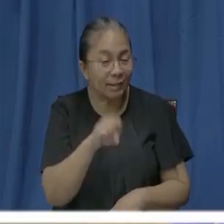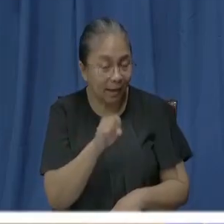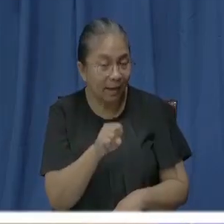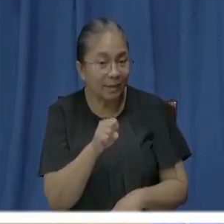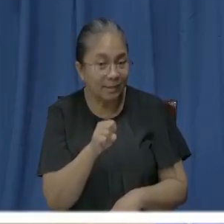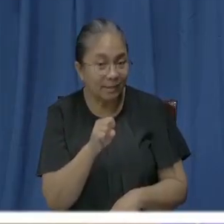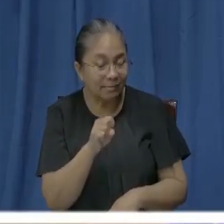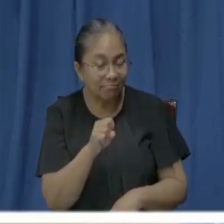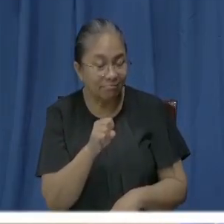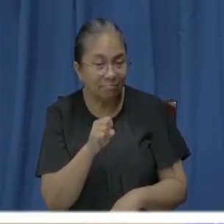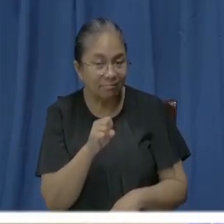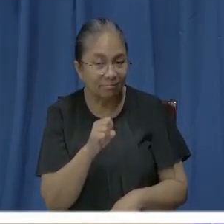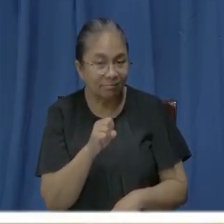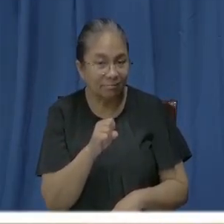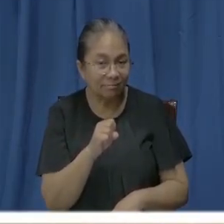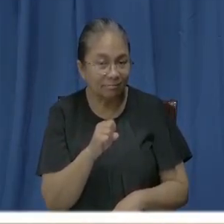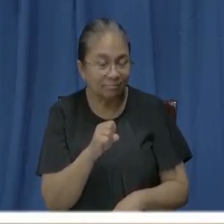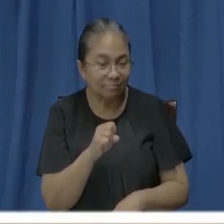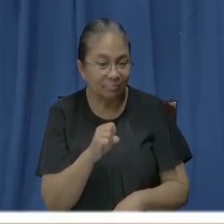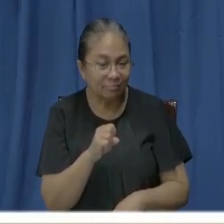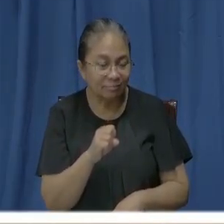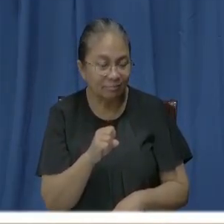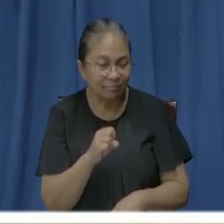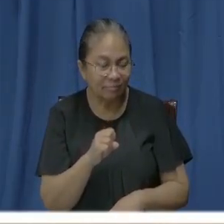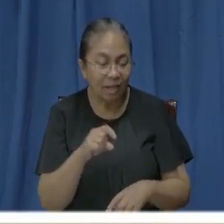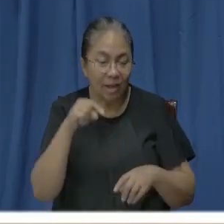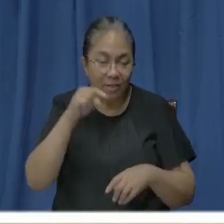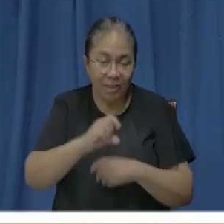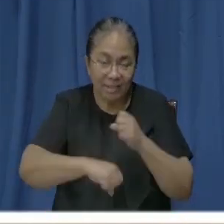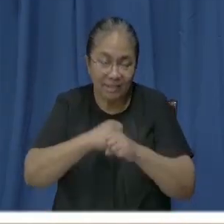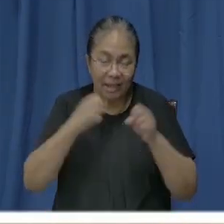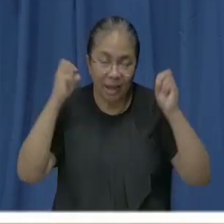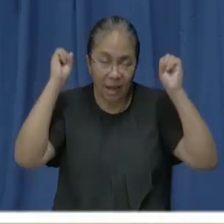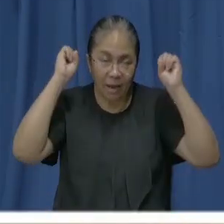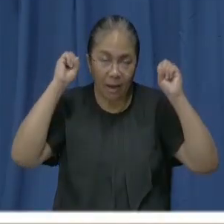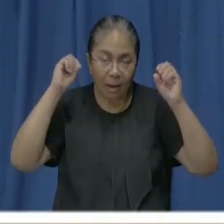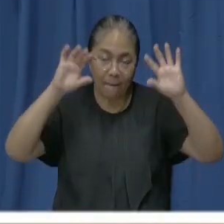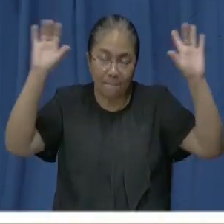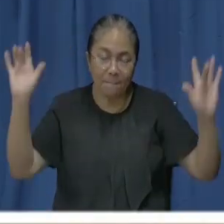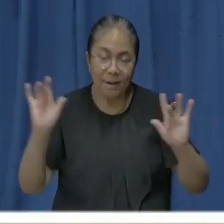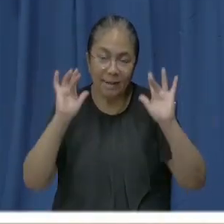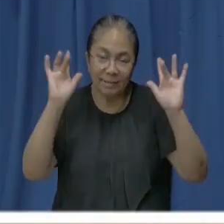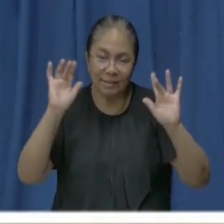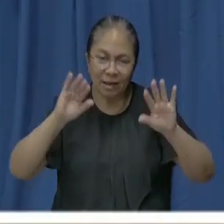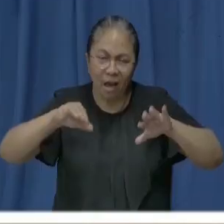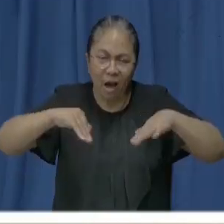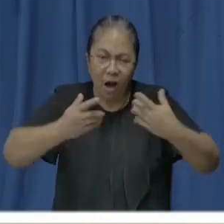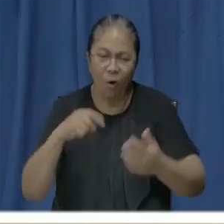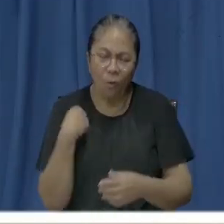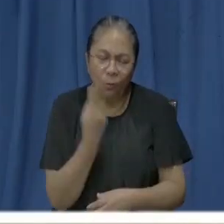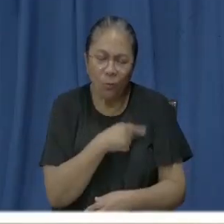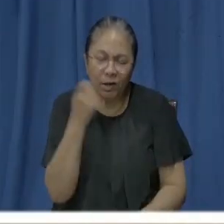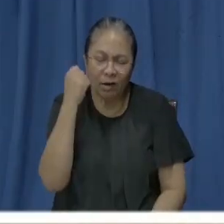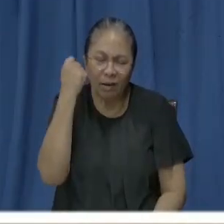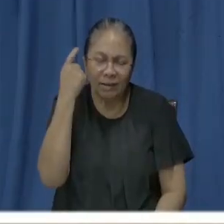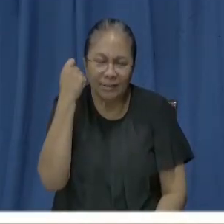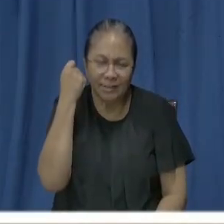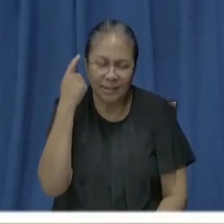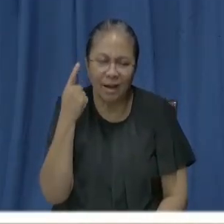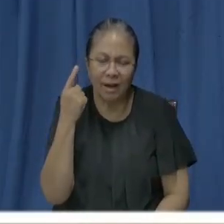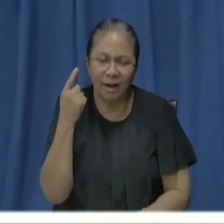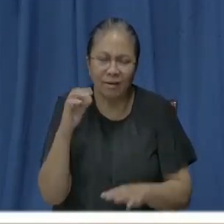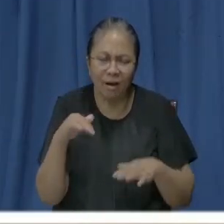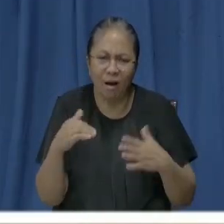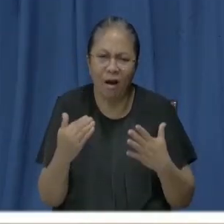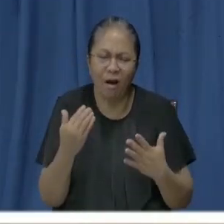How do we understand in this year of mercy, how do we understand in this Jubilee year that